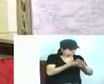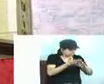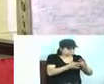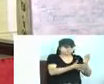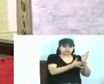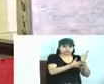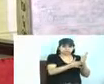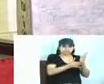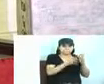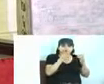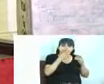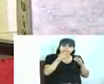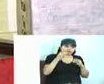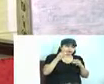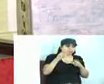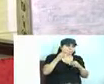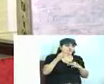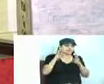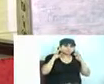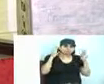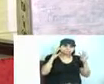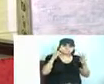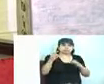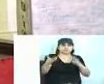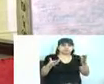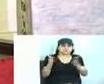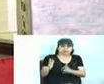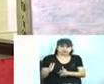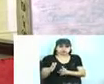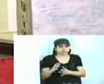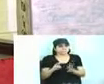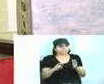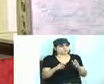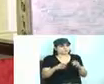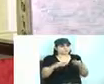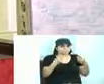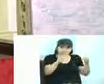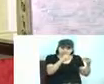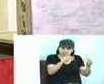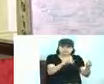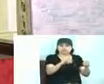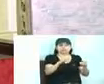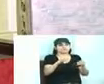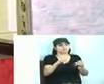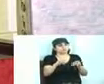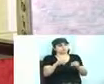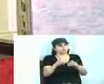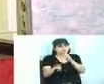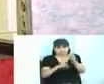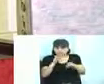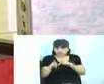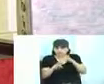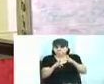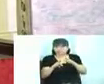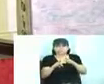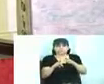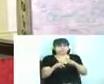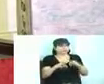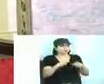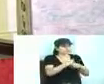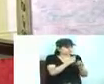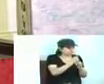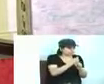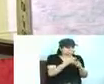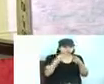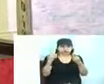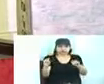the lights, the sounds, to be greeters and ushers, to help with the marketing, the publicity, to help make the concessions and sell the concessions and